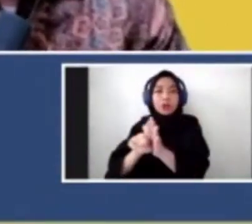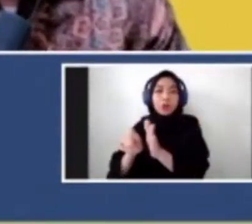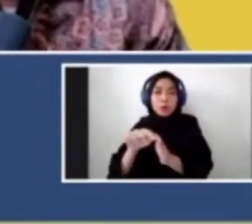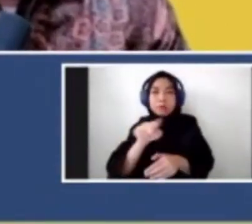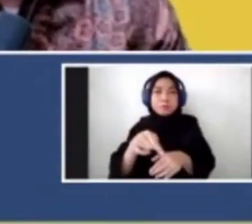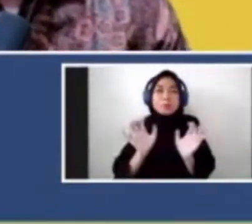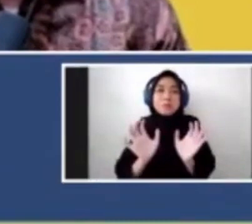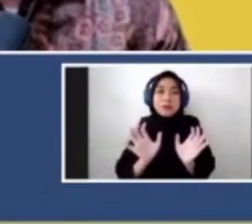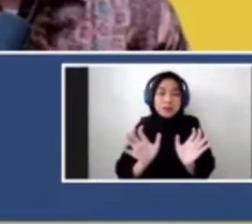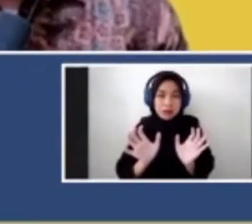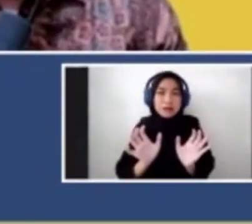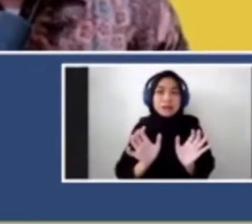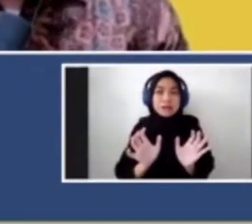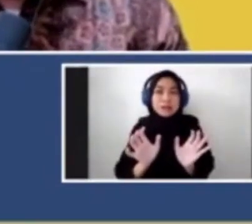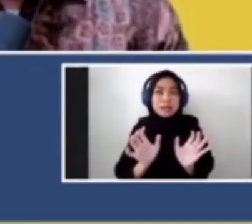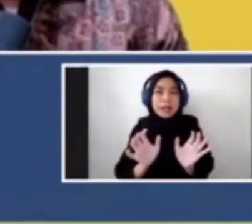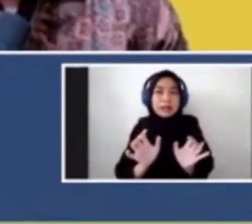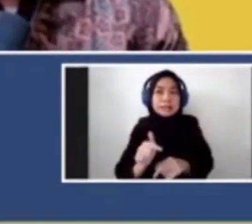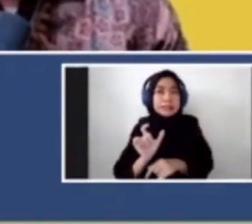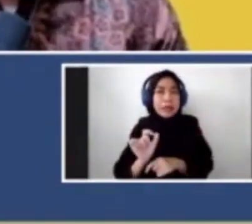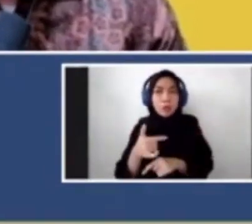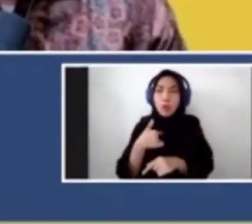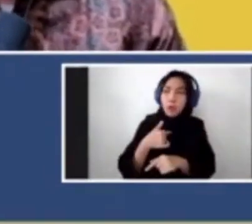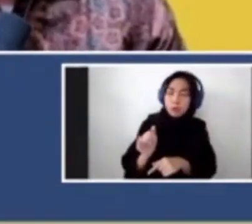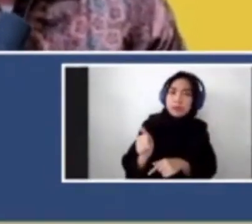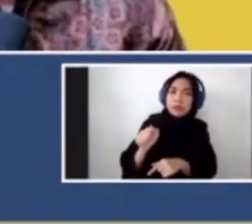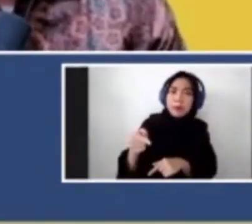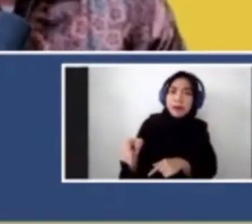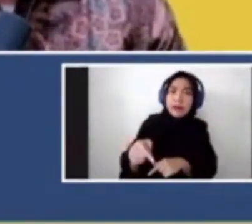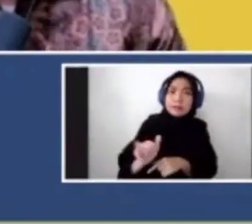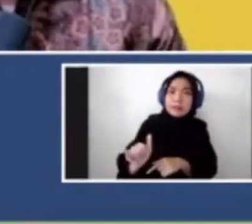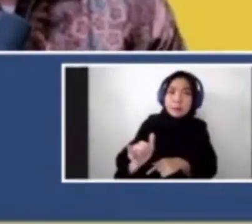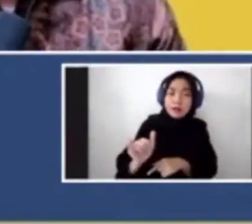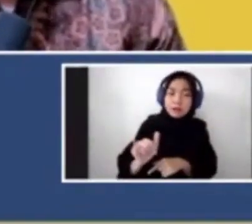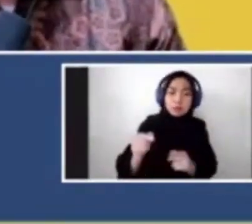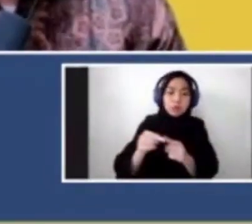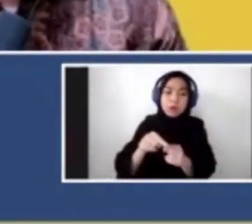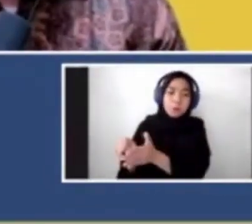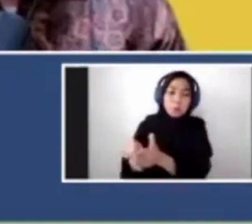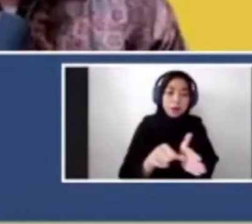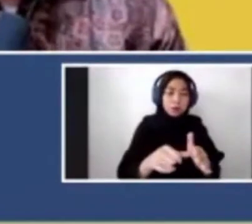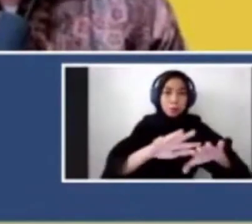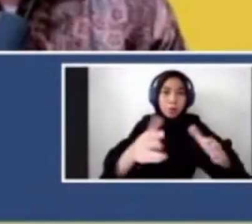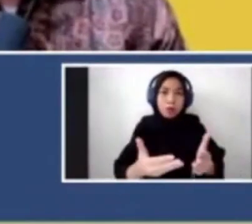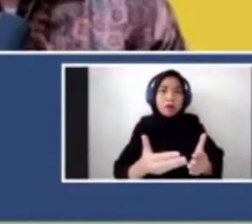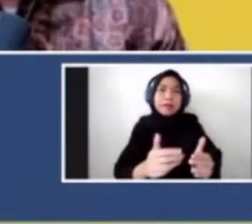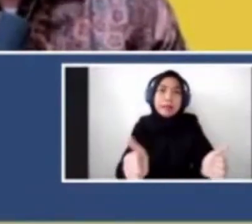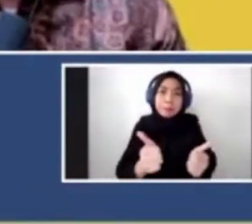can use this kind of approach to make a better product, a better artifacts